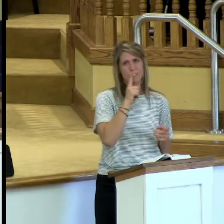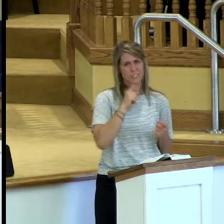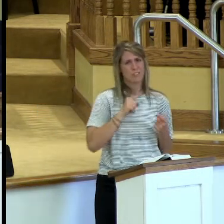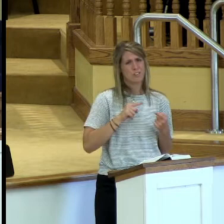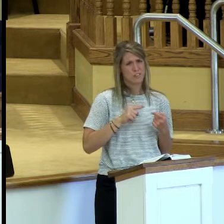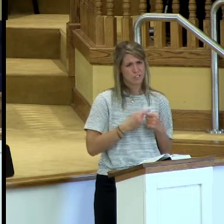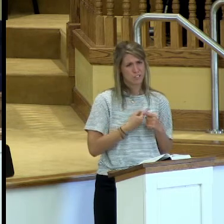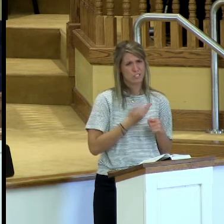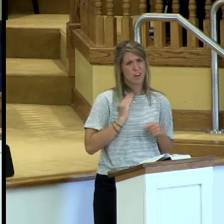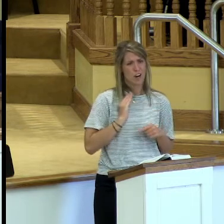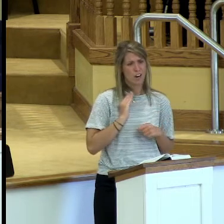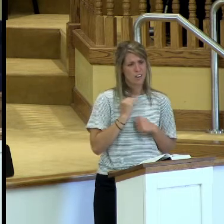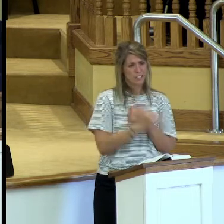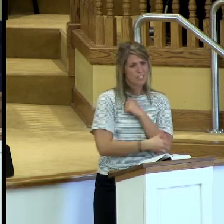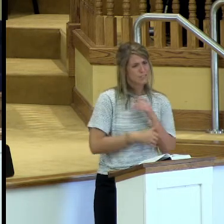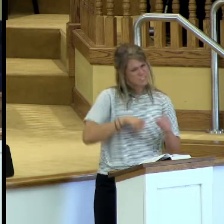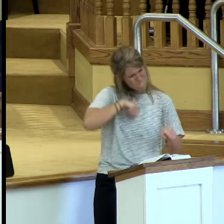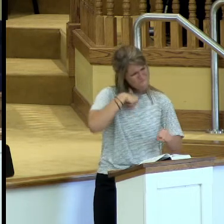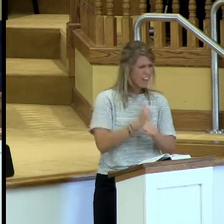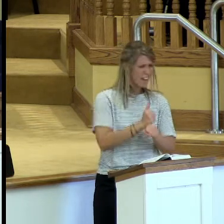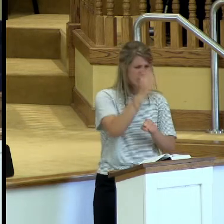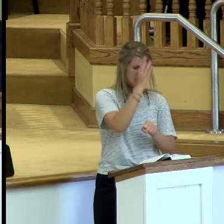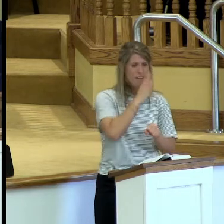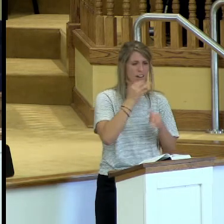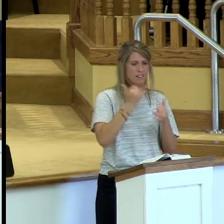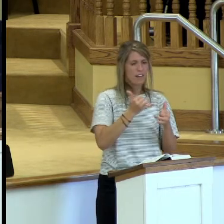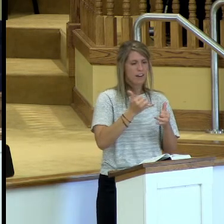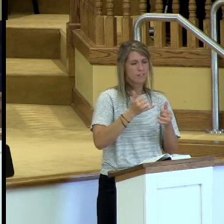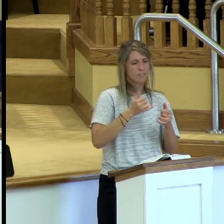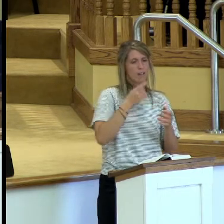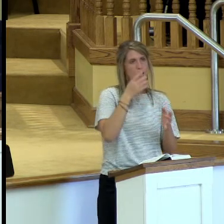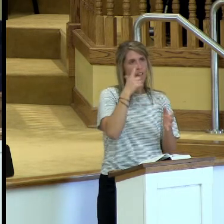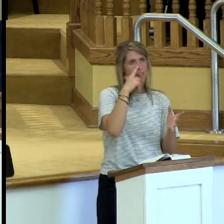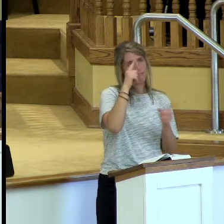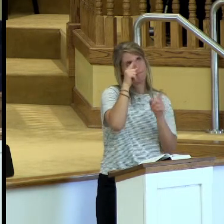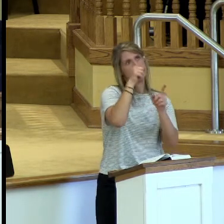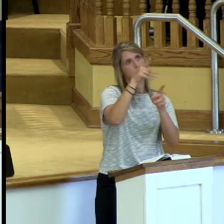It hurts. Our country was founded on God, and now it's being ran by gold.